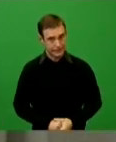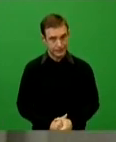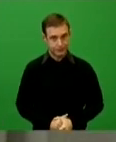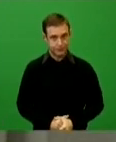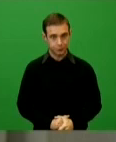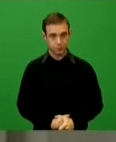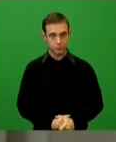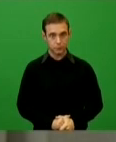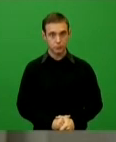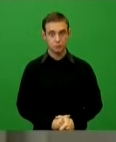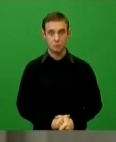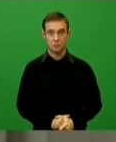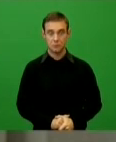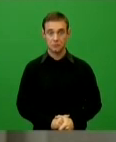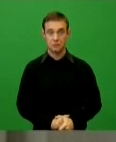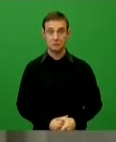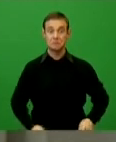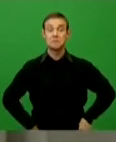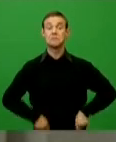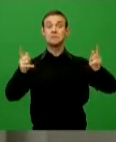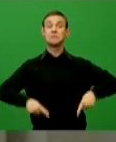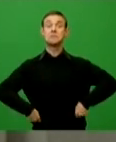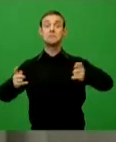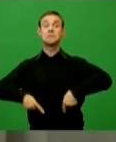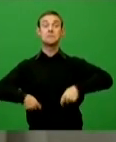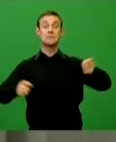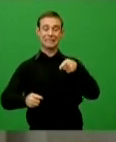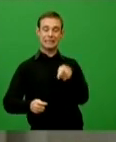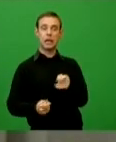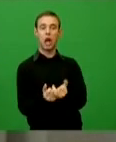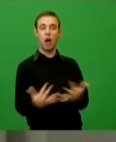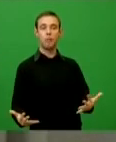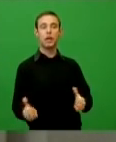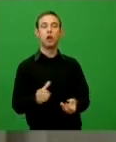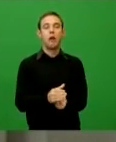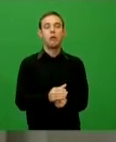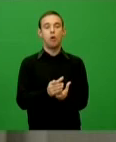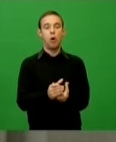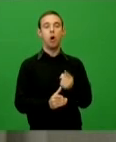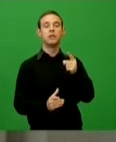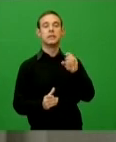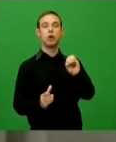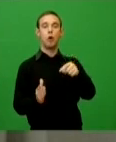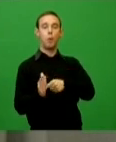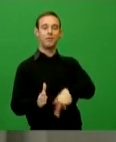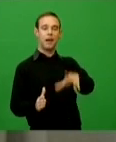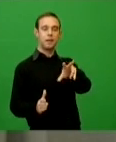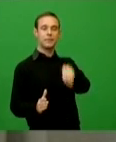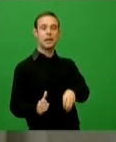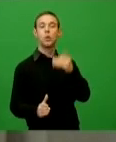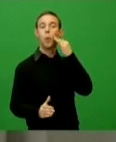26.5%. Consumption expenditure by households, which grew by 0.8% in 2016,